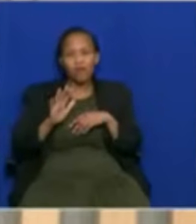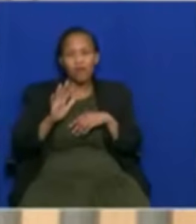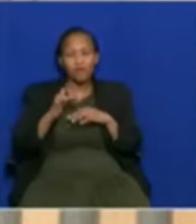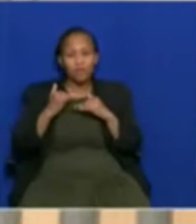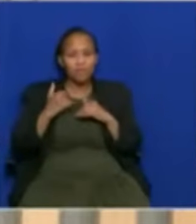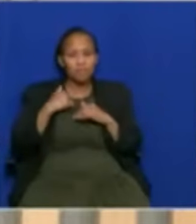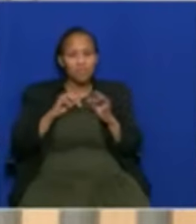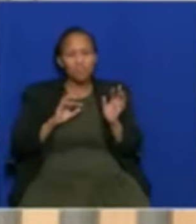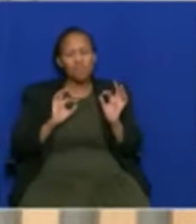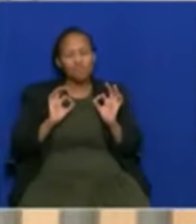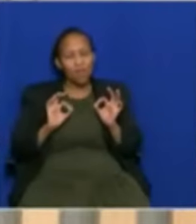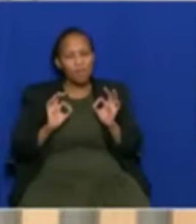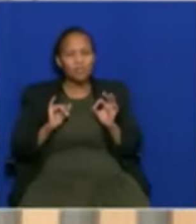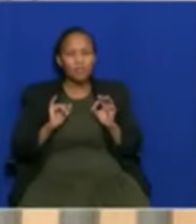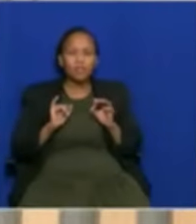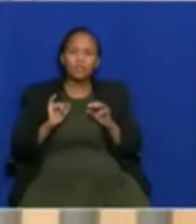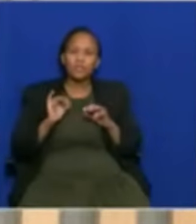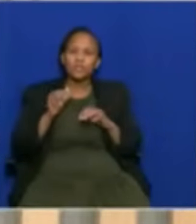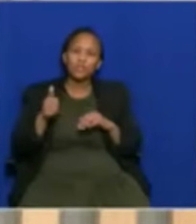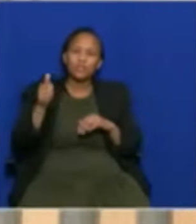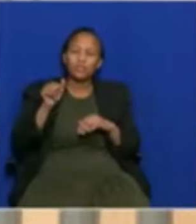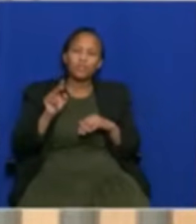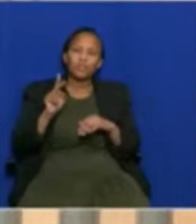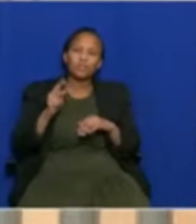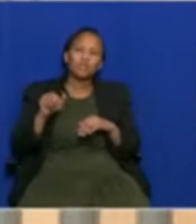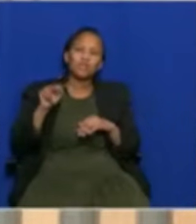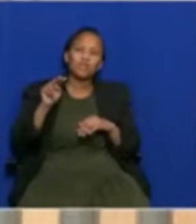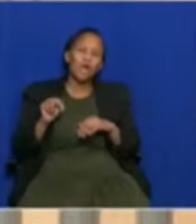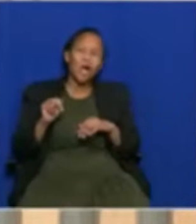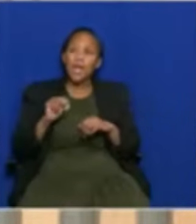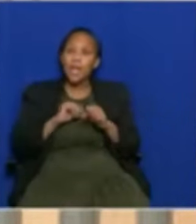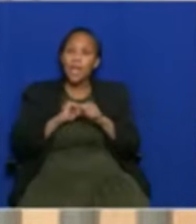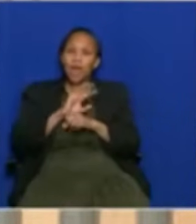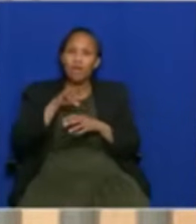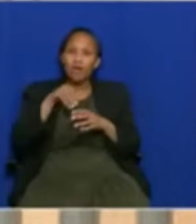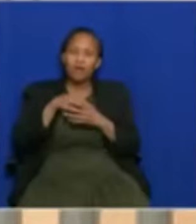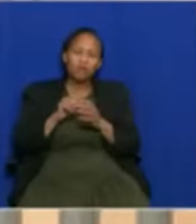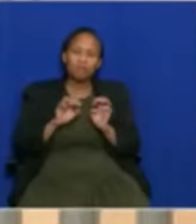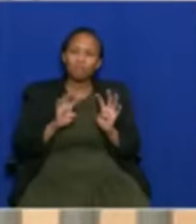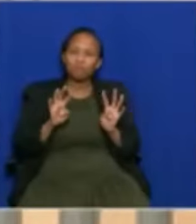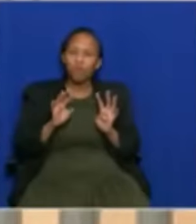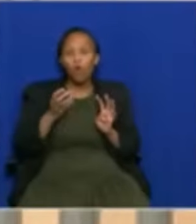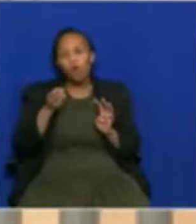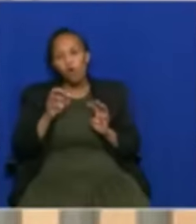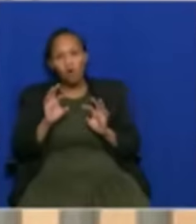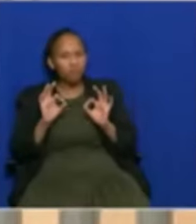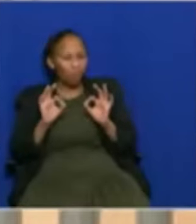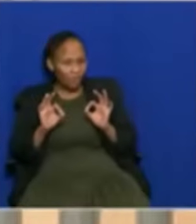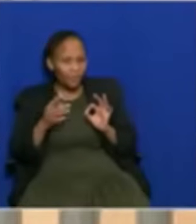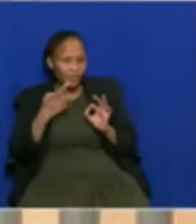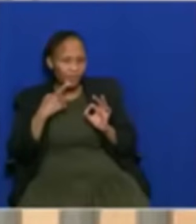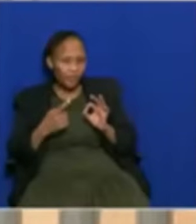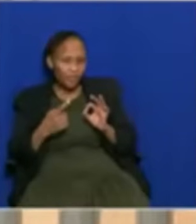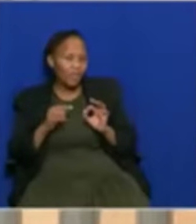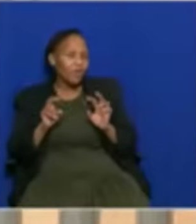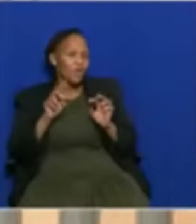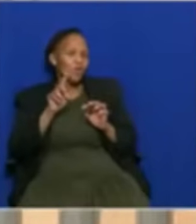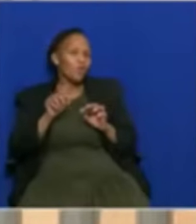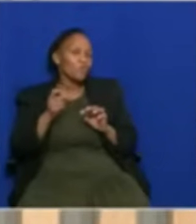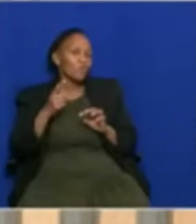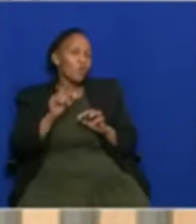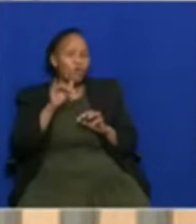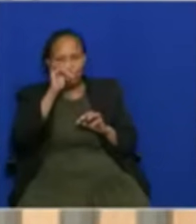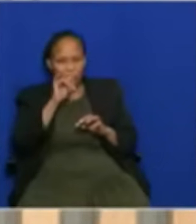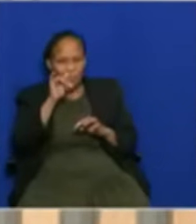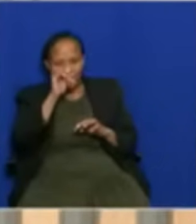part of that panel? Of what relevance is that to the question of criminality? Because this is in the charge